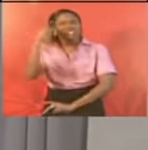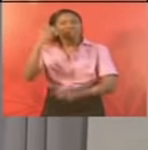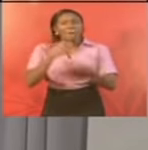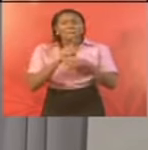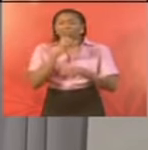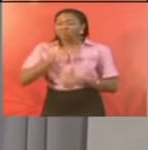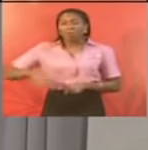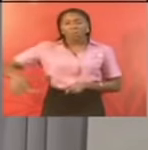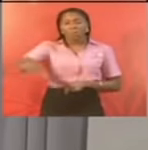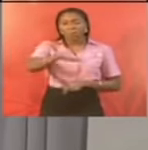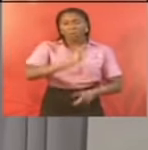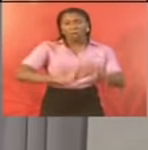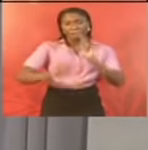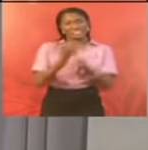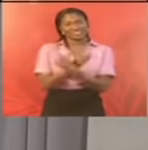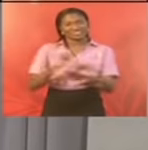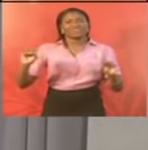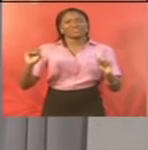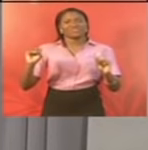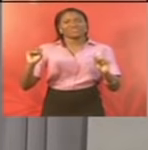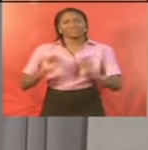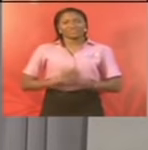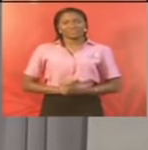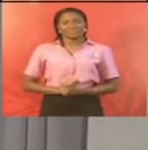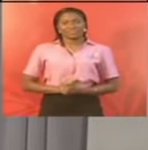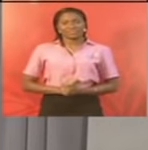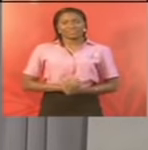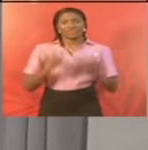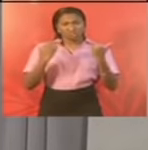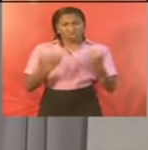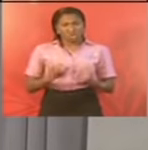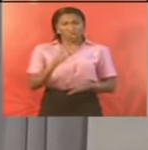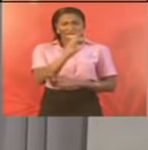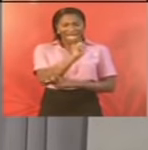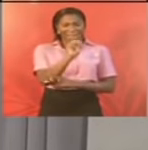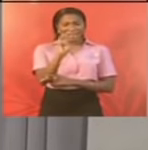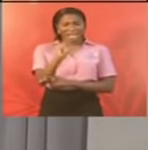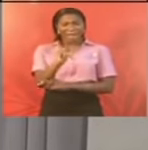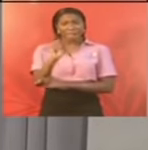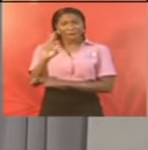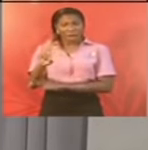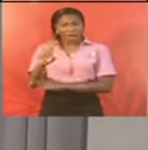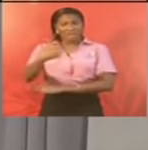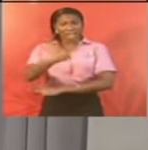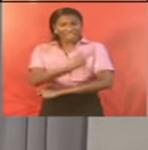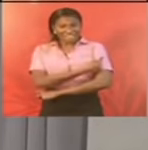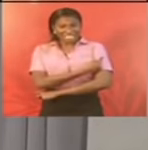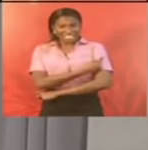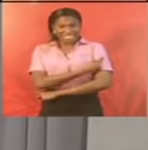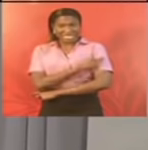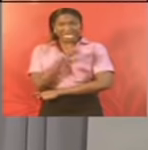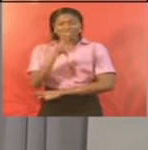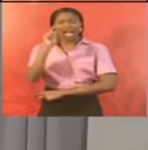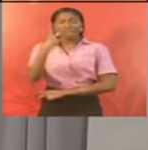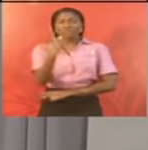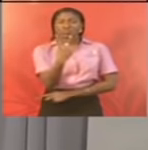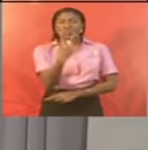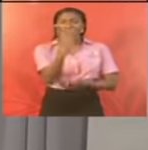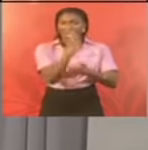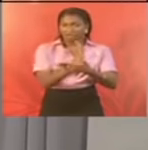that MMR vaccine is now a 2-stage vaccine. So please go into details whether we are right with